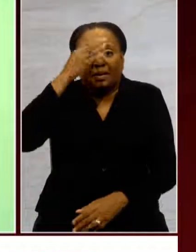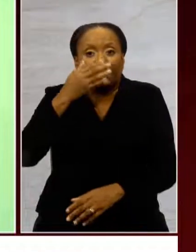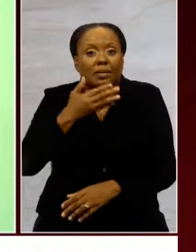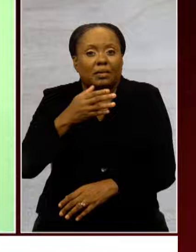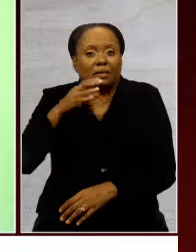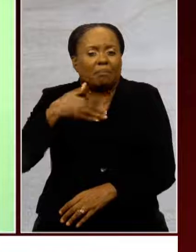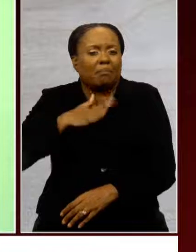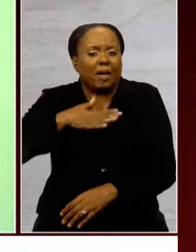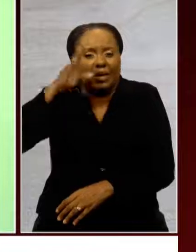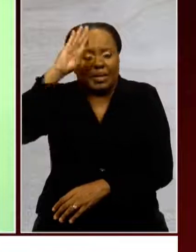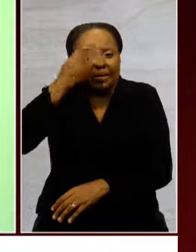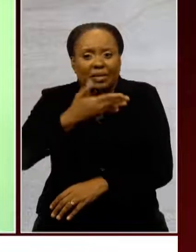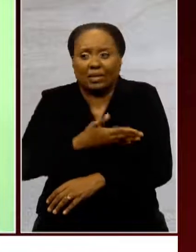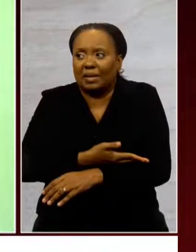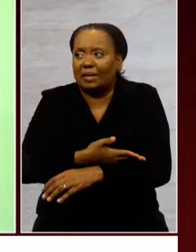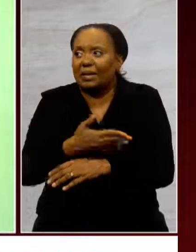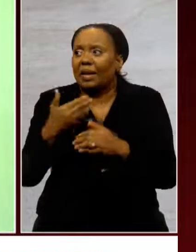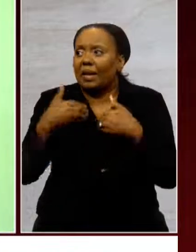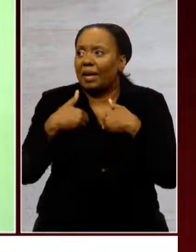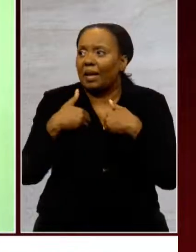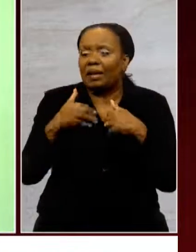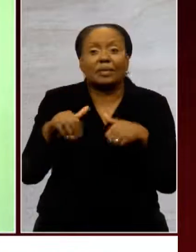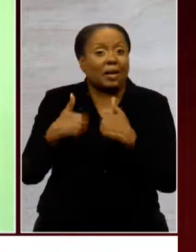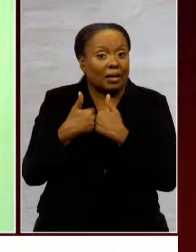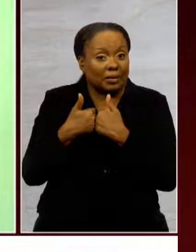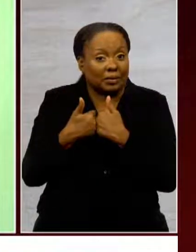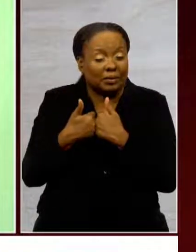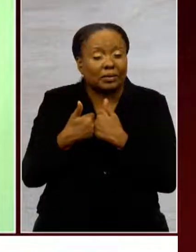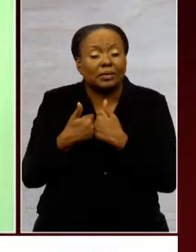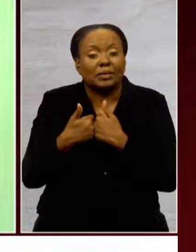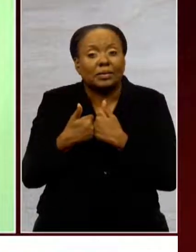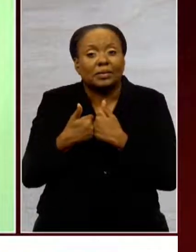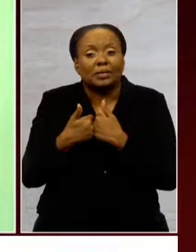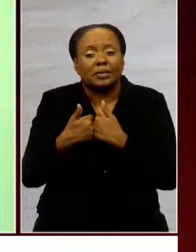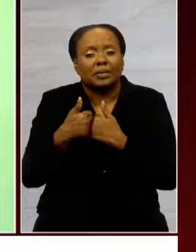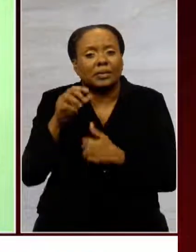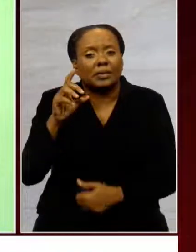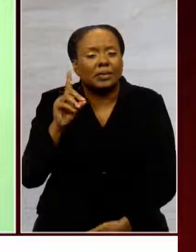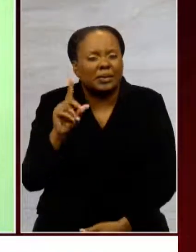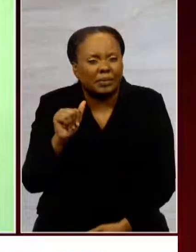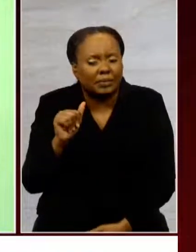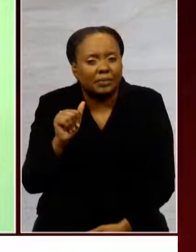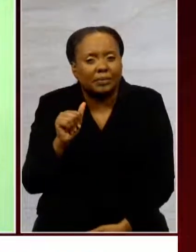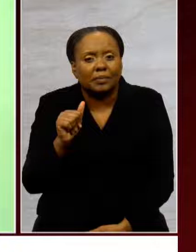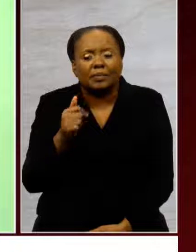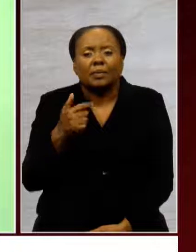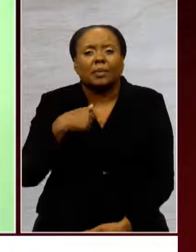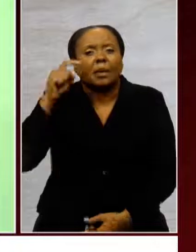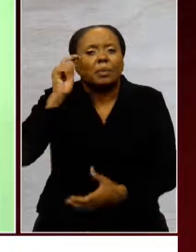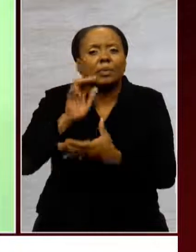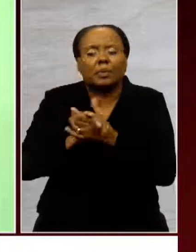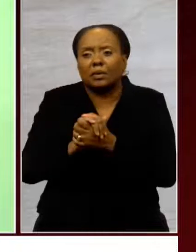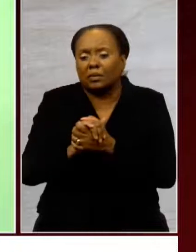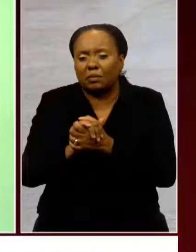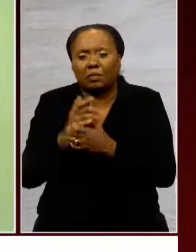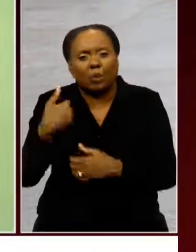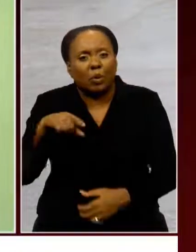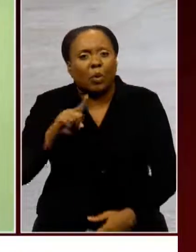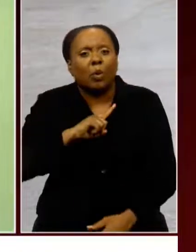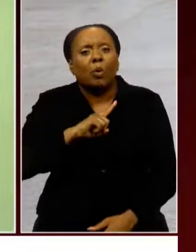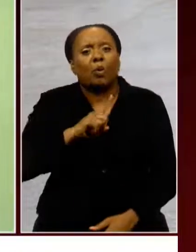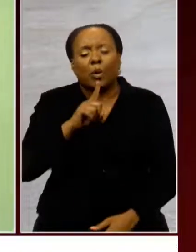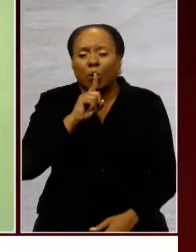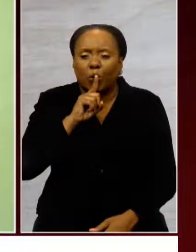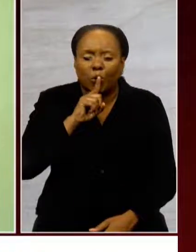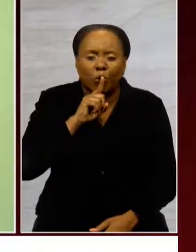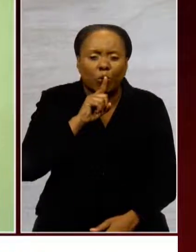who has a challenge, this is close to my heart, and I believe that we're going to the right path in order to make sure that there are